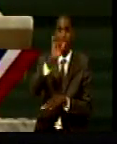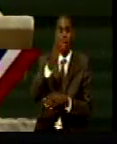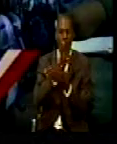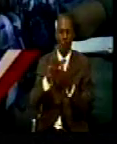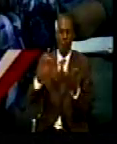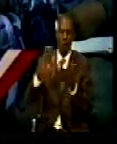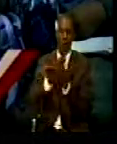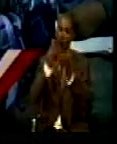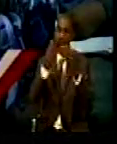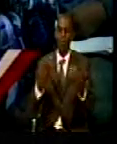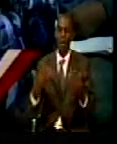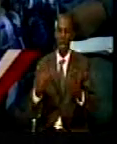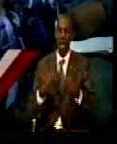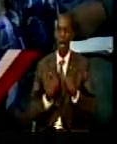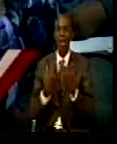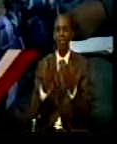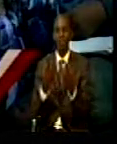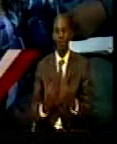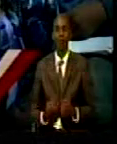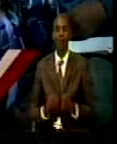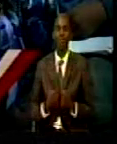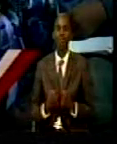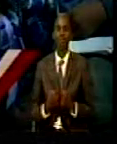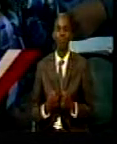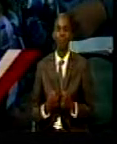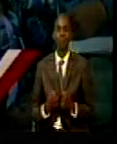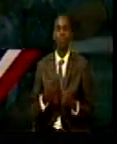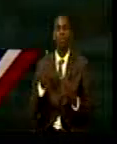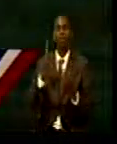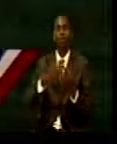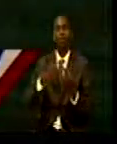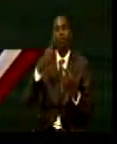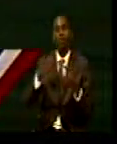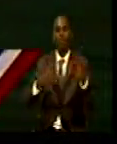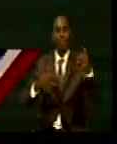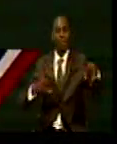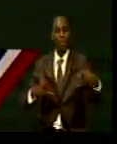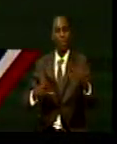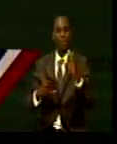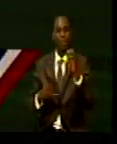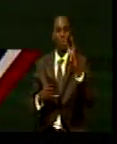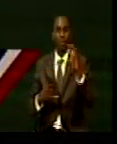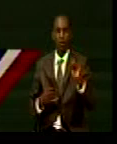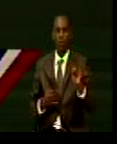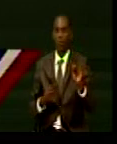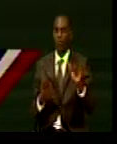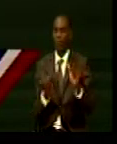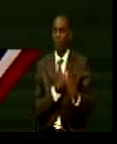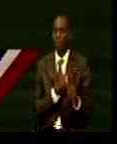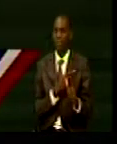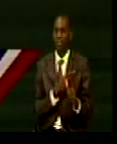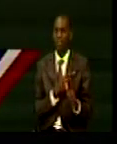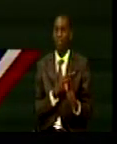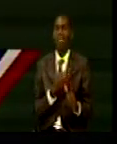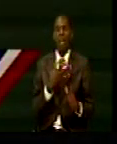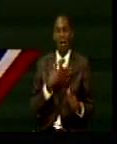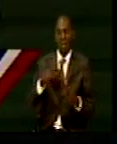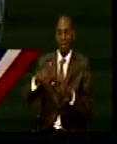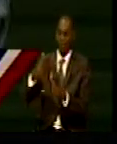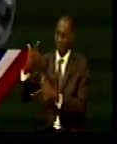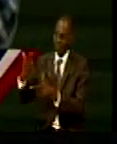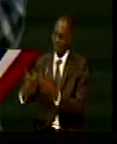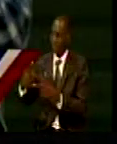has come. And then it says, to the Jew first, to the religious, and then also to